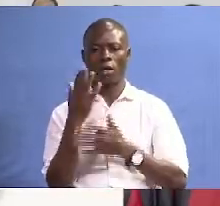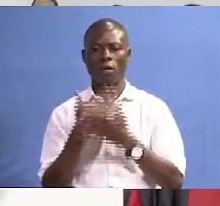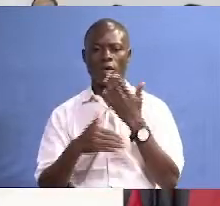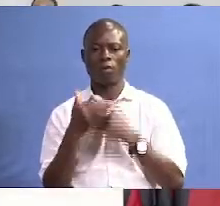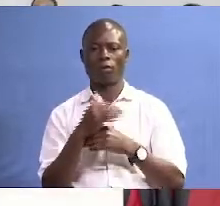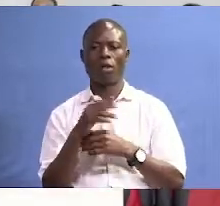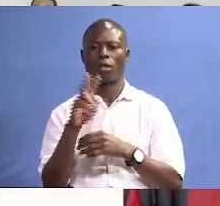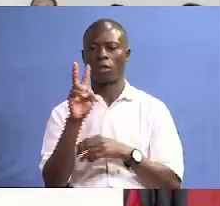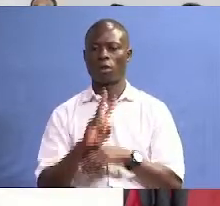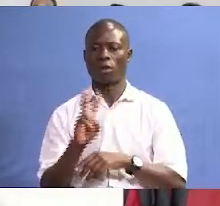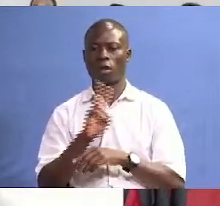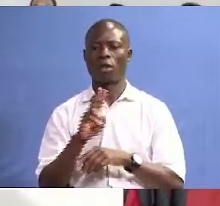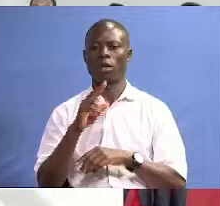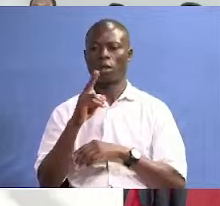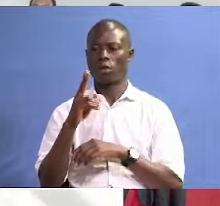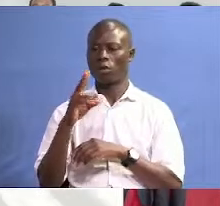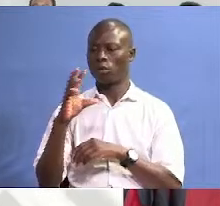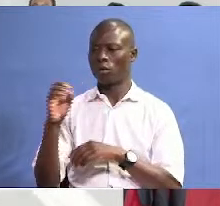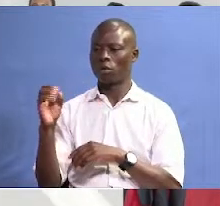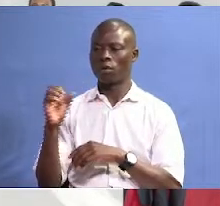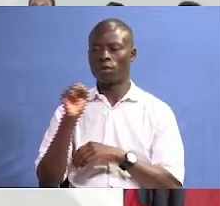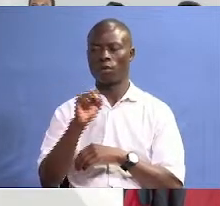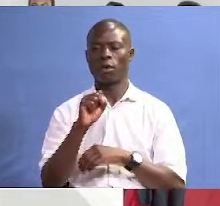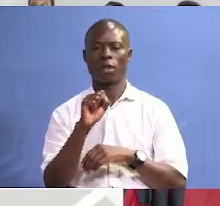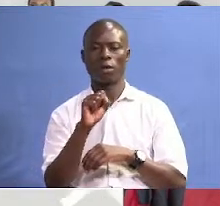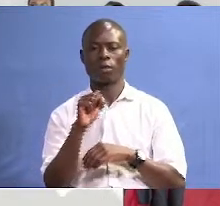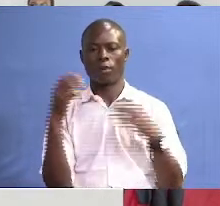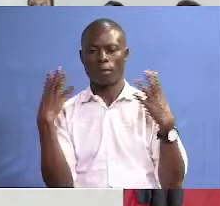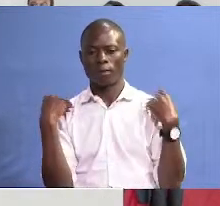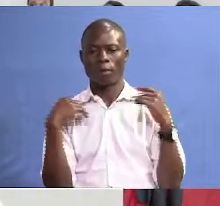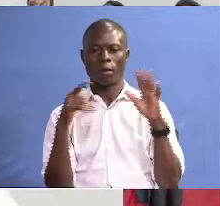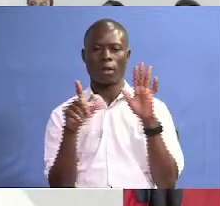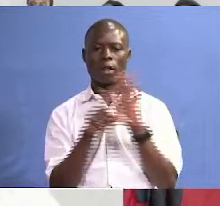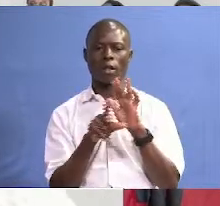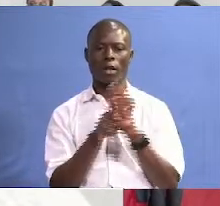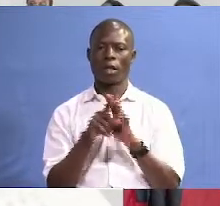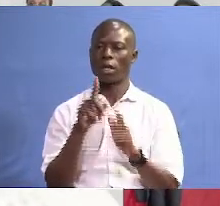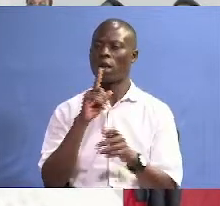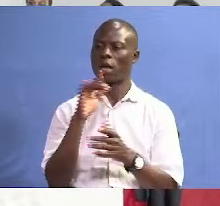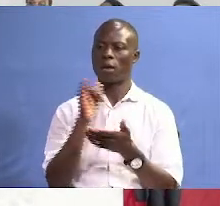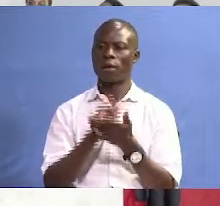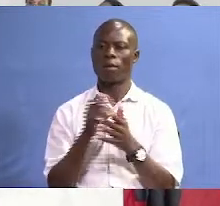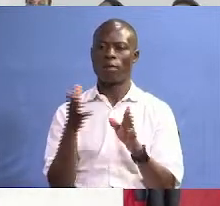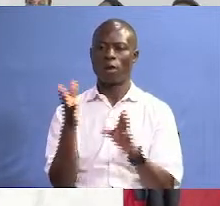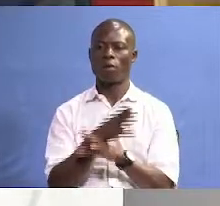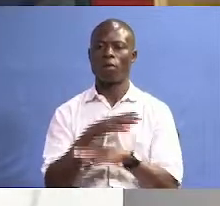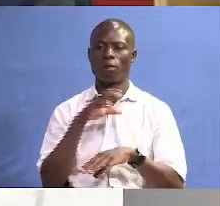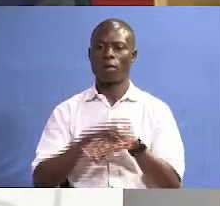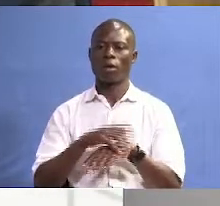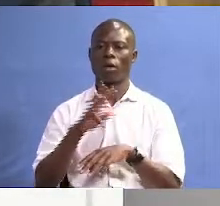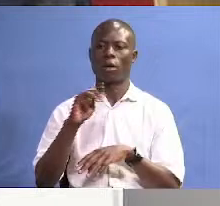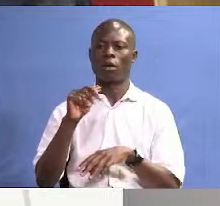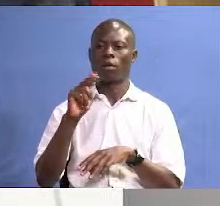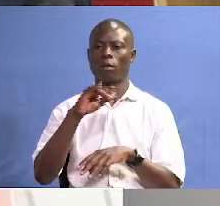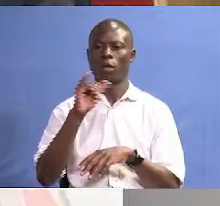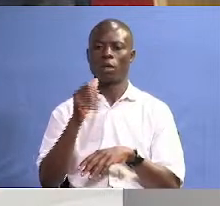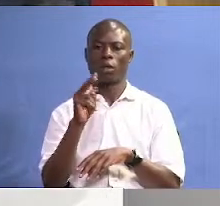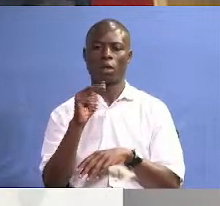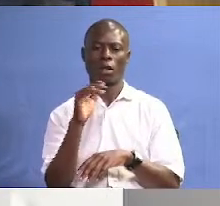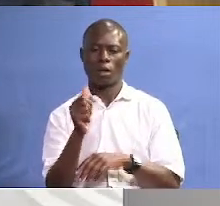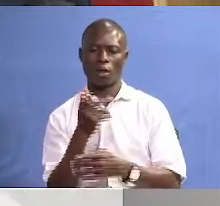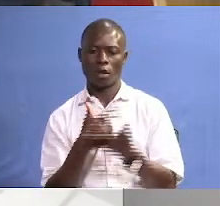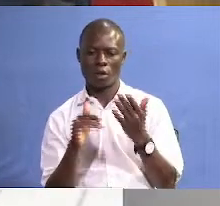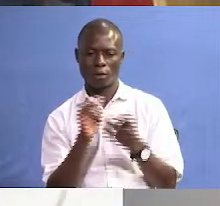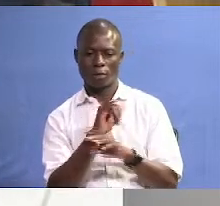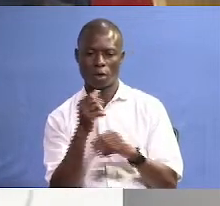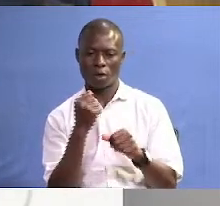Pretoria in 2005. Majanja practiced law with notable firms before founding Majanja Luceno and Company Advocates